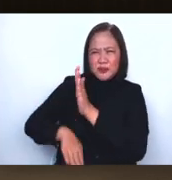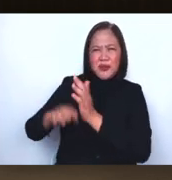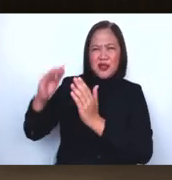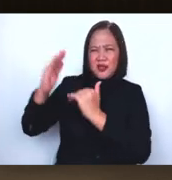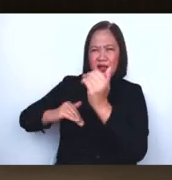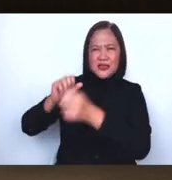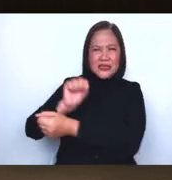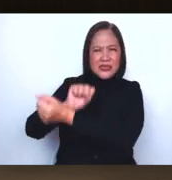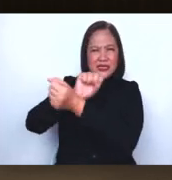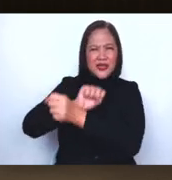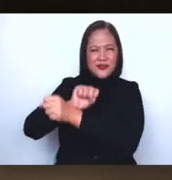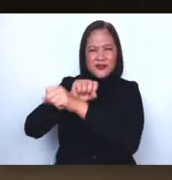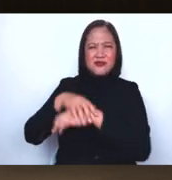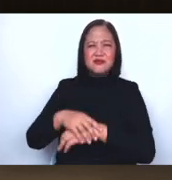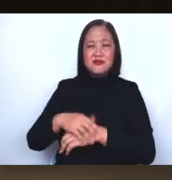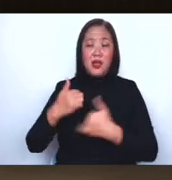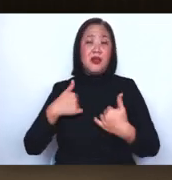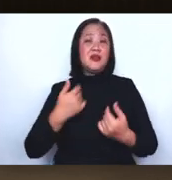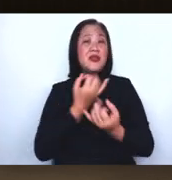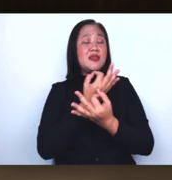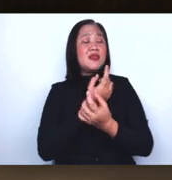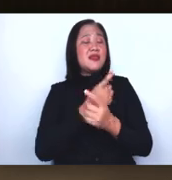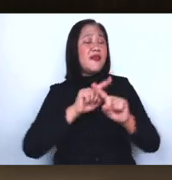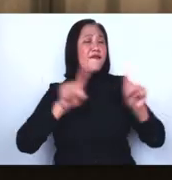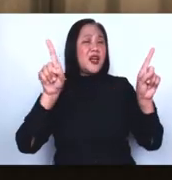slave. Well, I'm different.